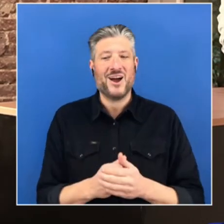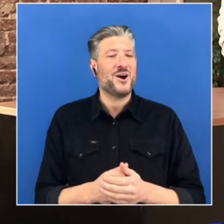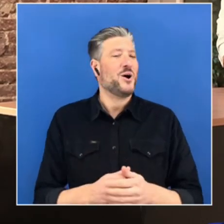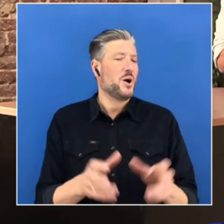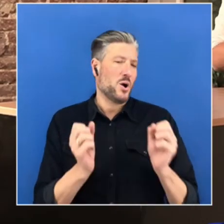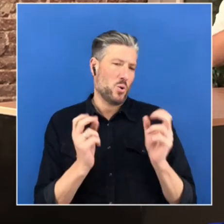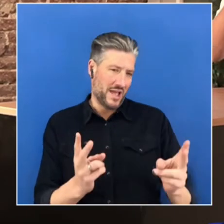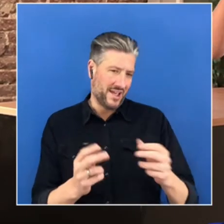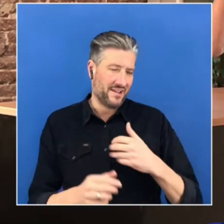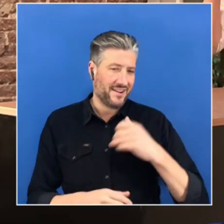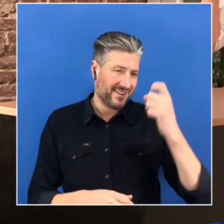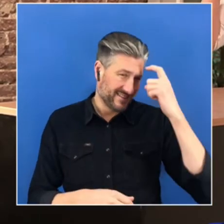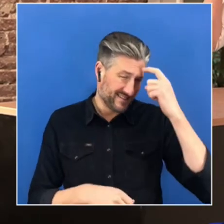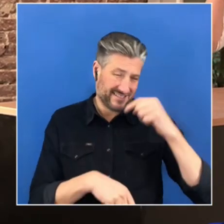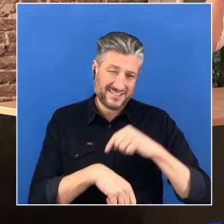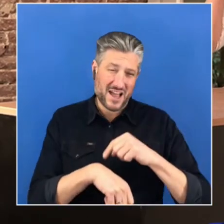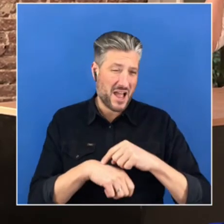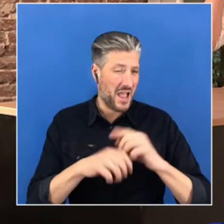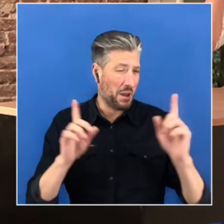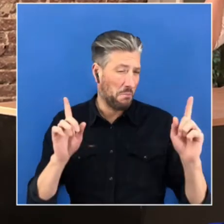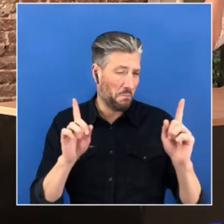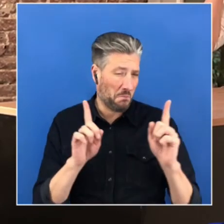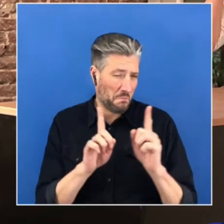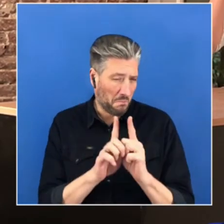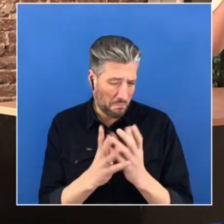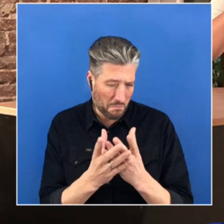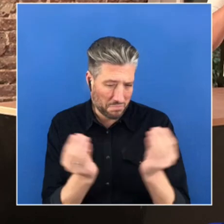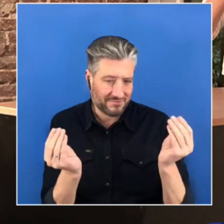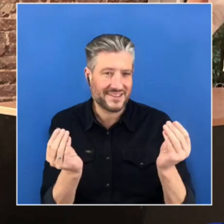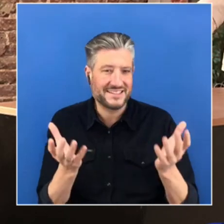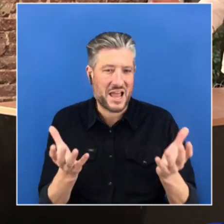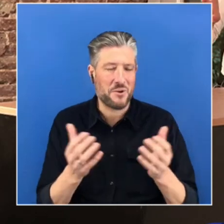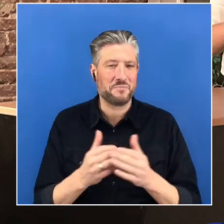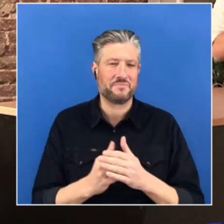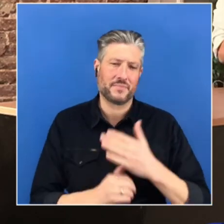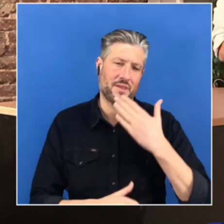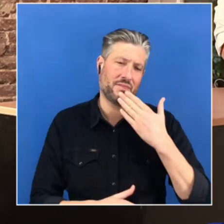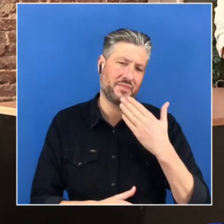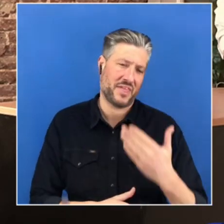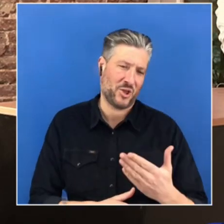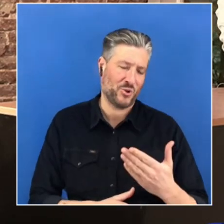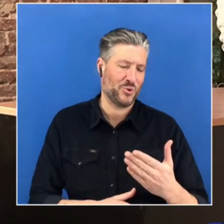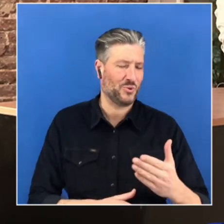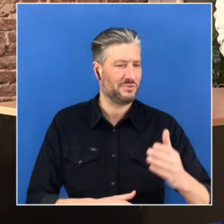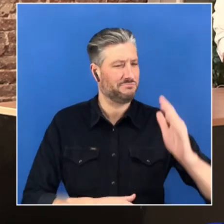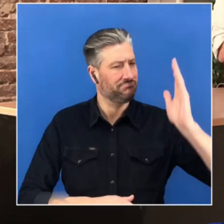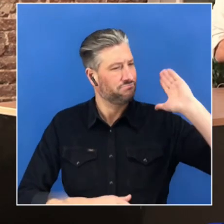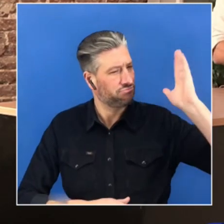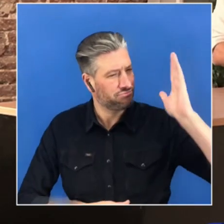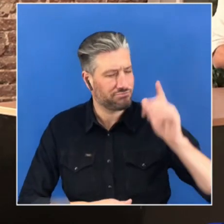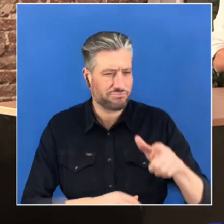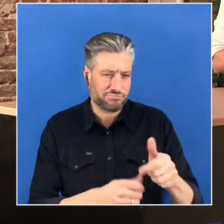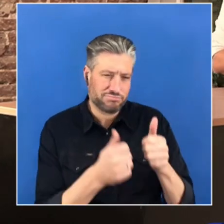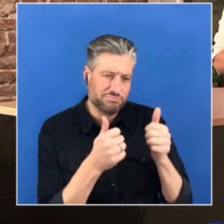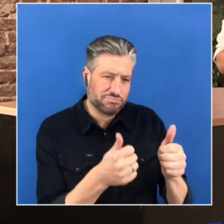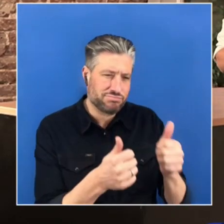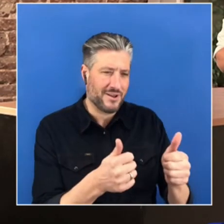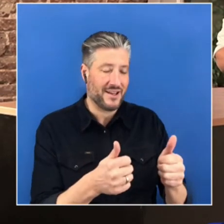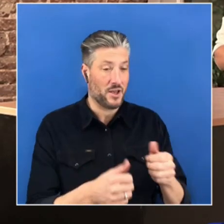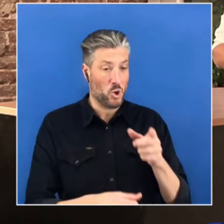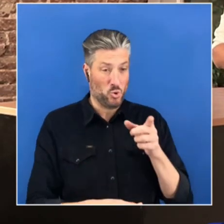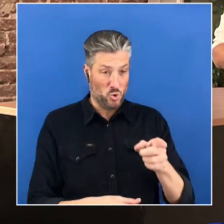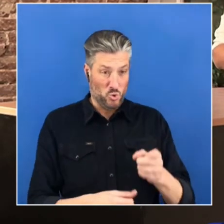you for an amazing talk, for joining us at such an, I'm going to say an early time, since it's after midnight for you in the morning.